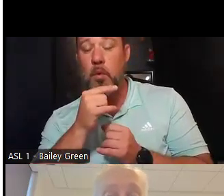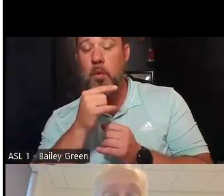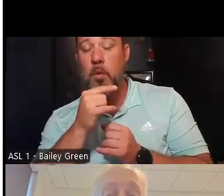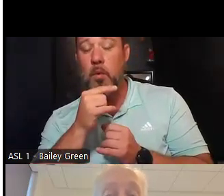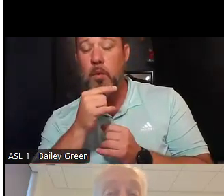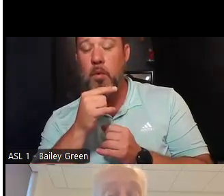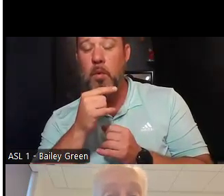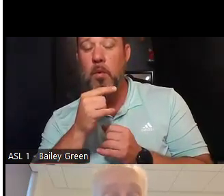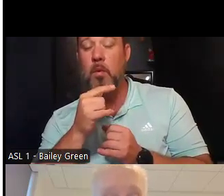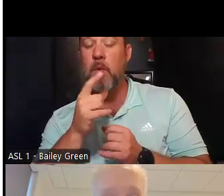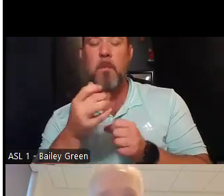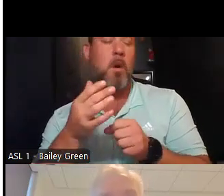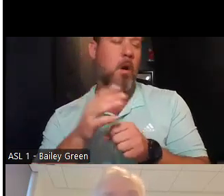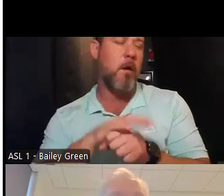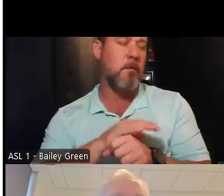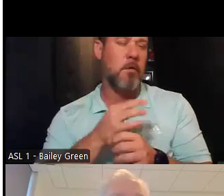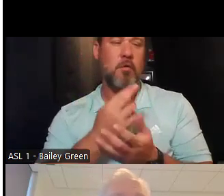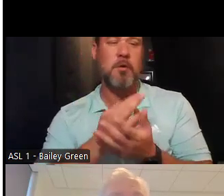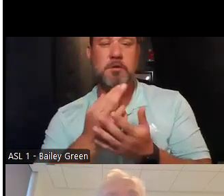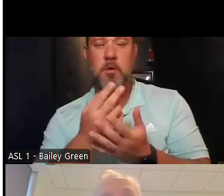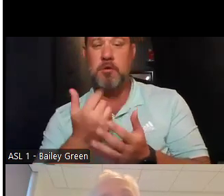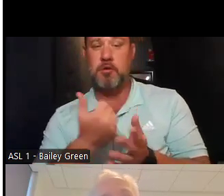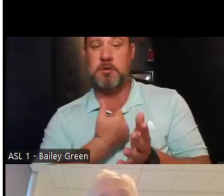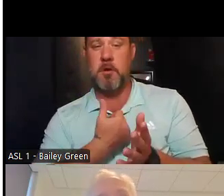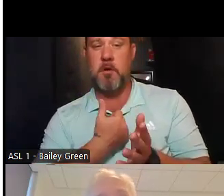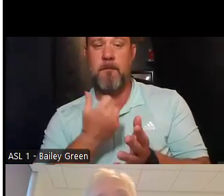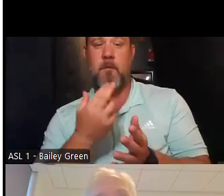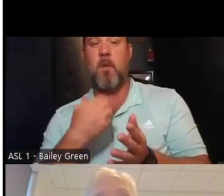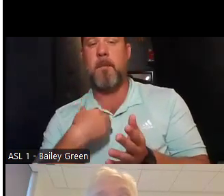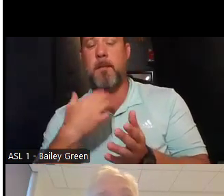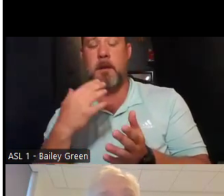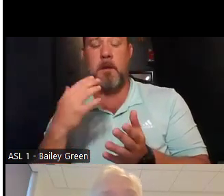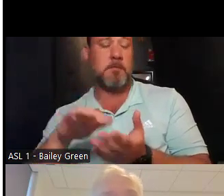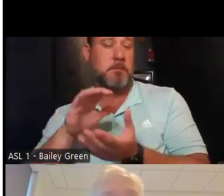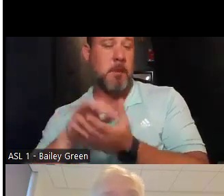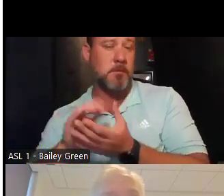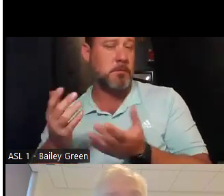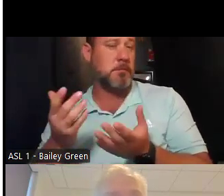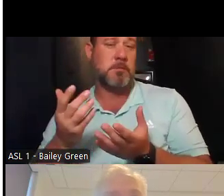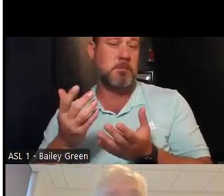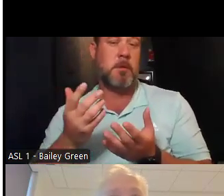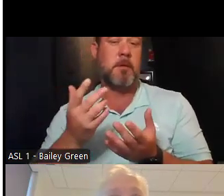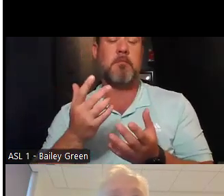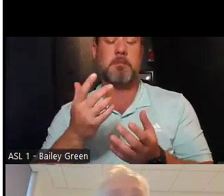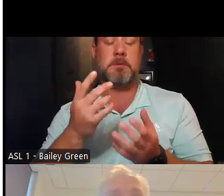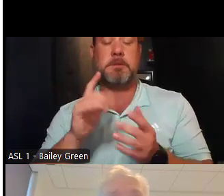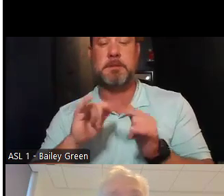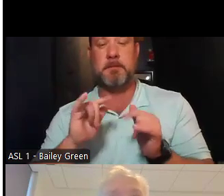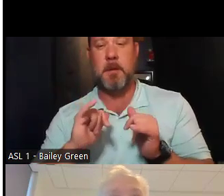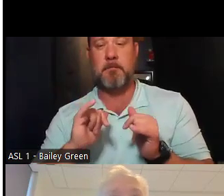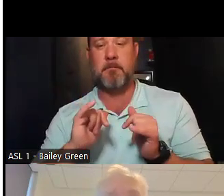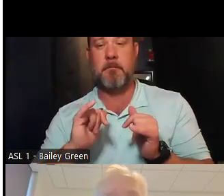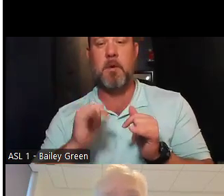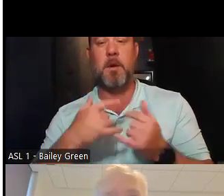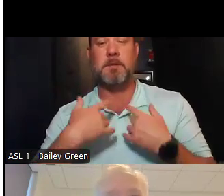have to be covered by these resources? Is it just yourself, or might your spouse also need coverage at the same time? So we consider